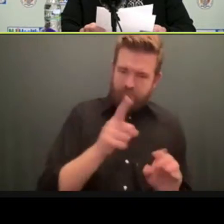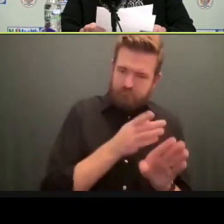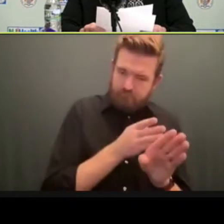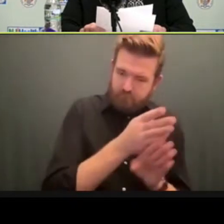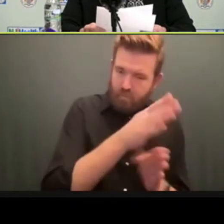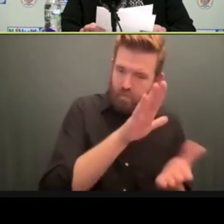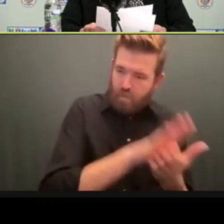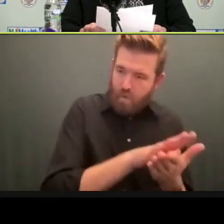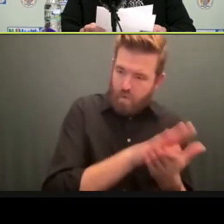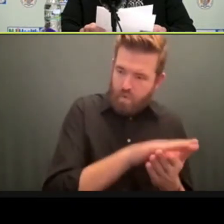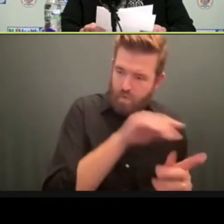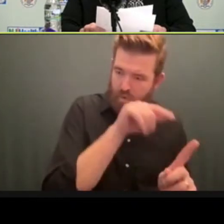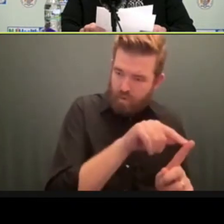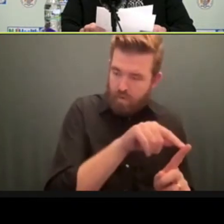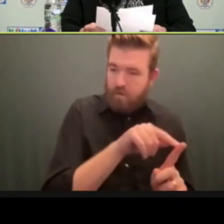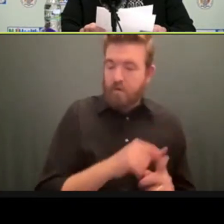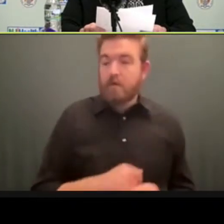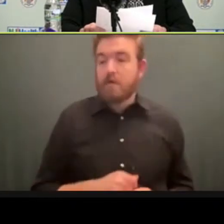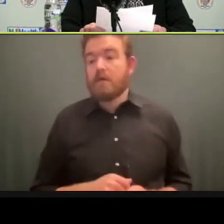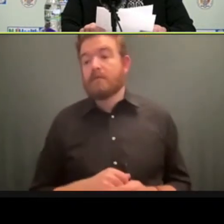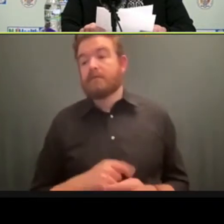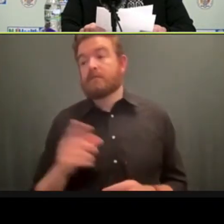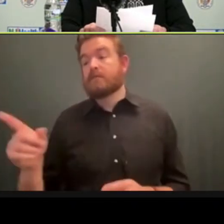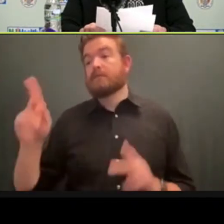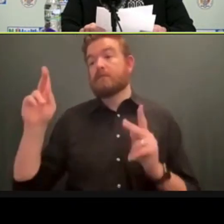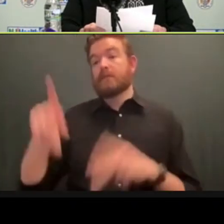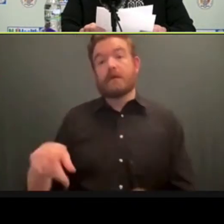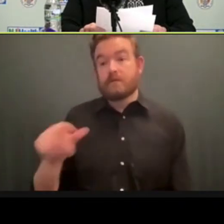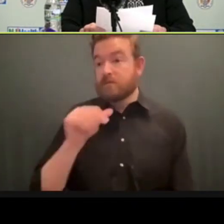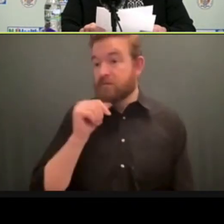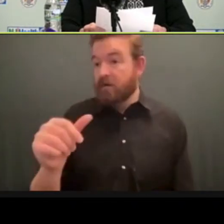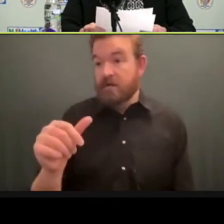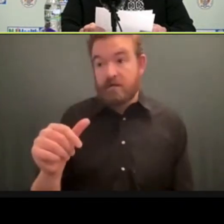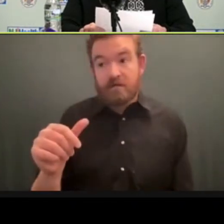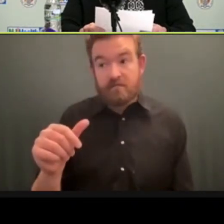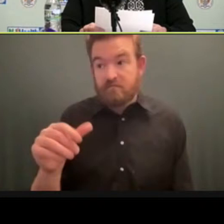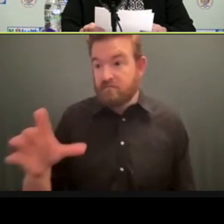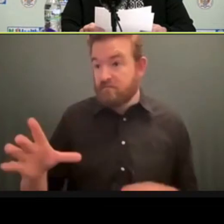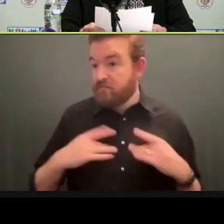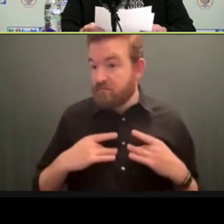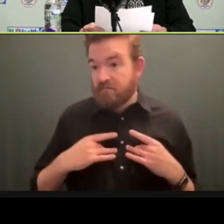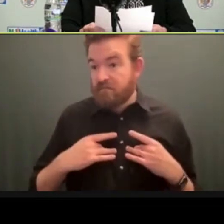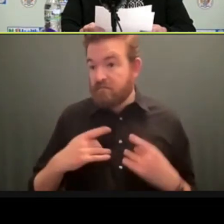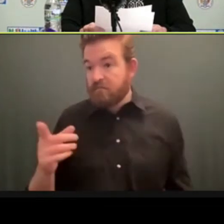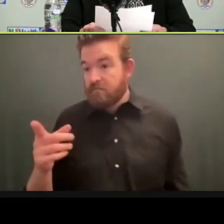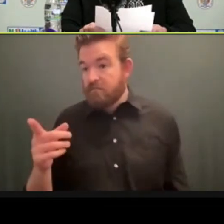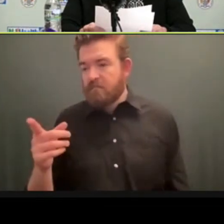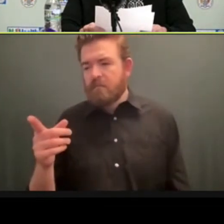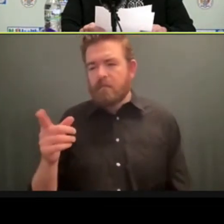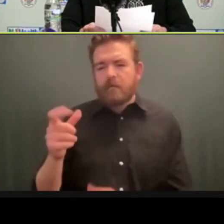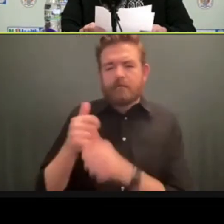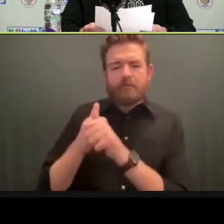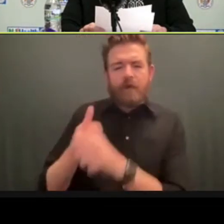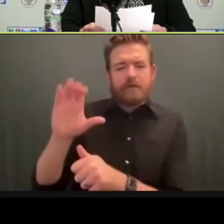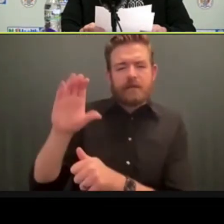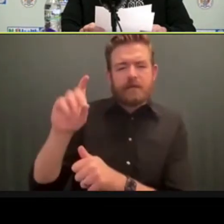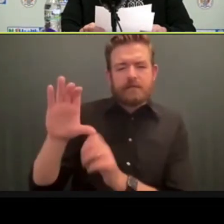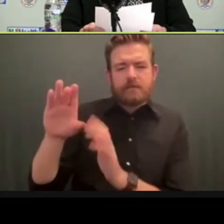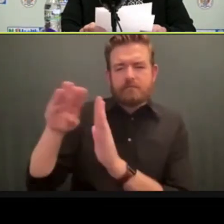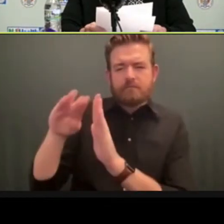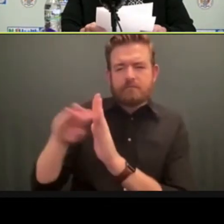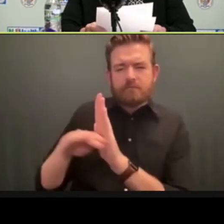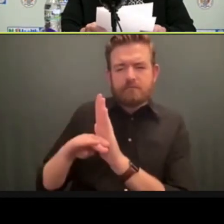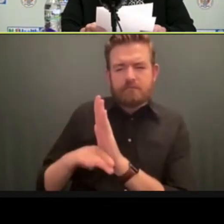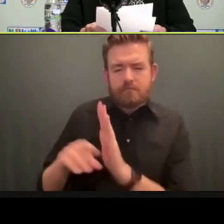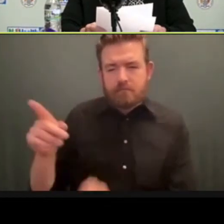individuals. For unvaccinated individuals, or those more than 6 months out from their second mRNA dose, or more than